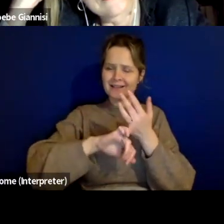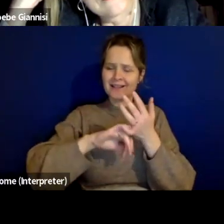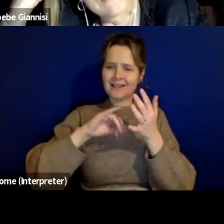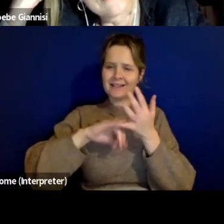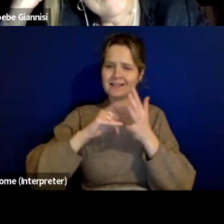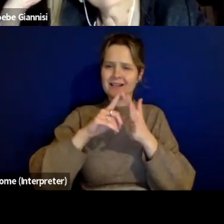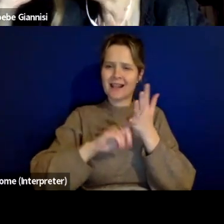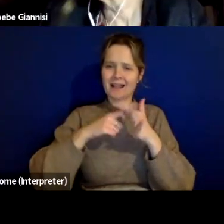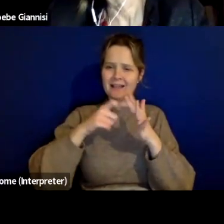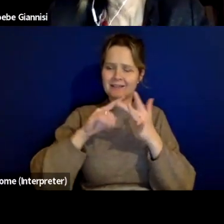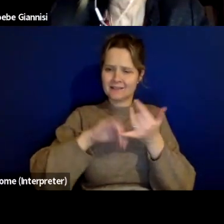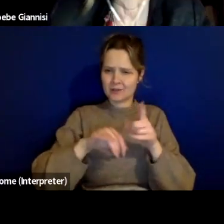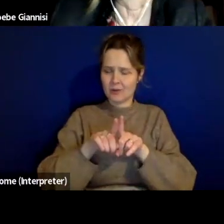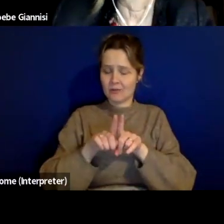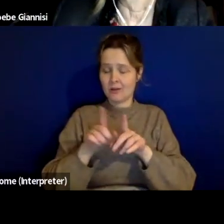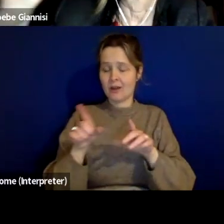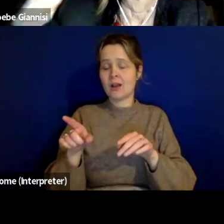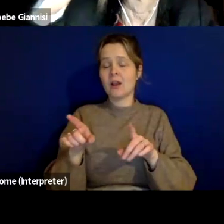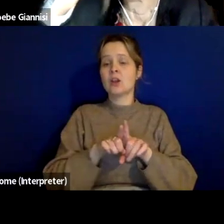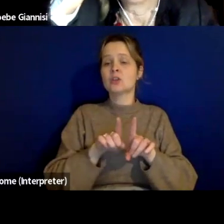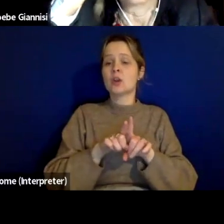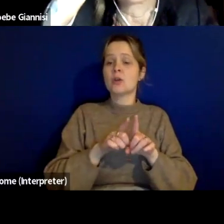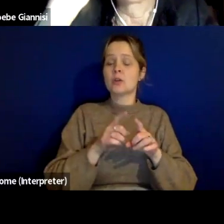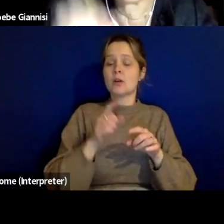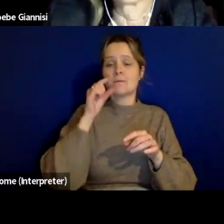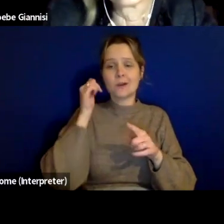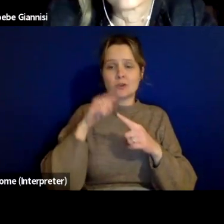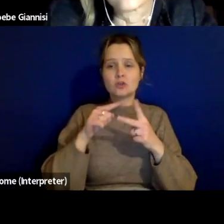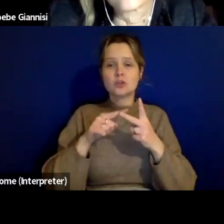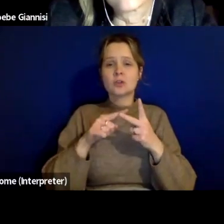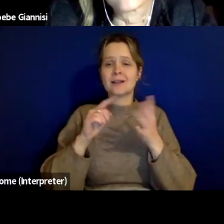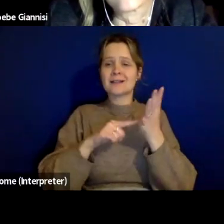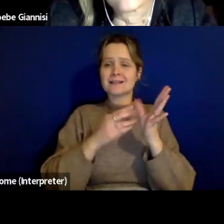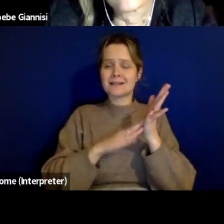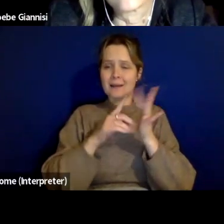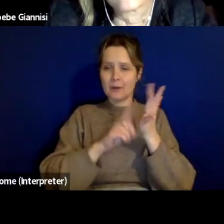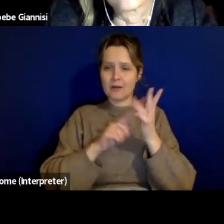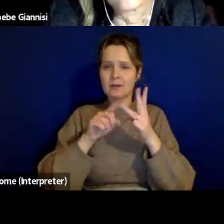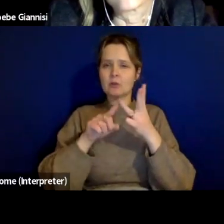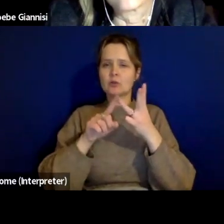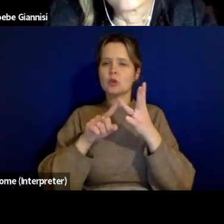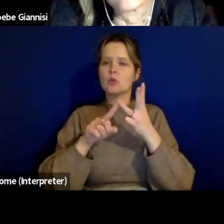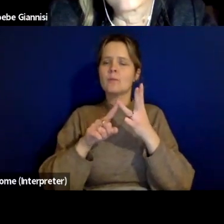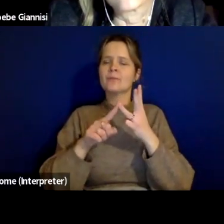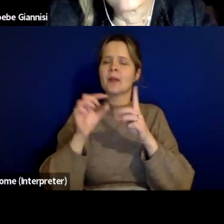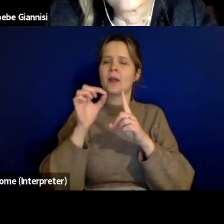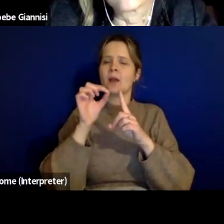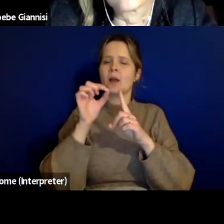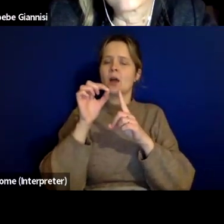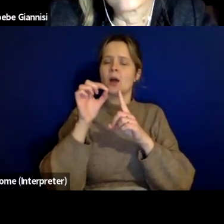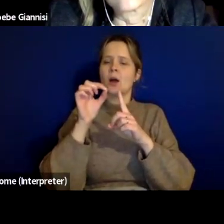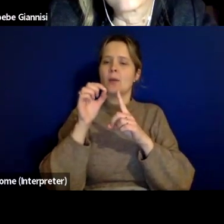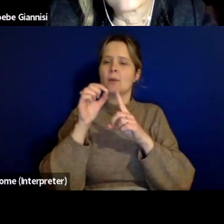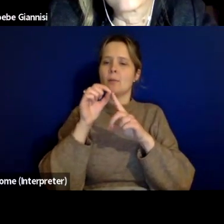from French, classical Tamil, and Peruvian Spanish. We have with us today some